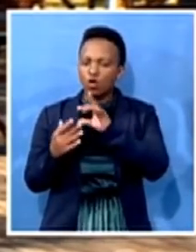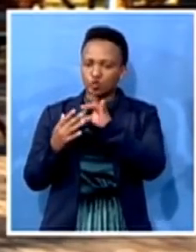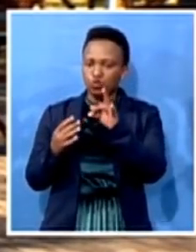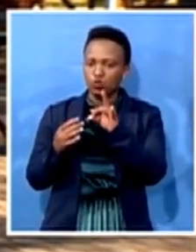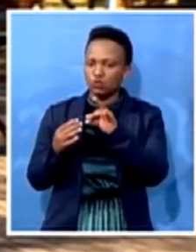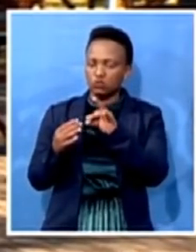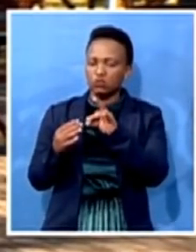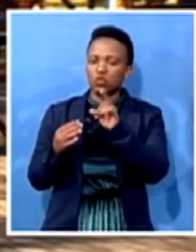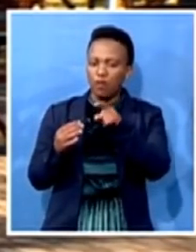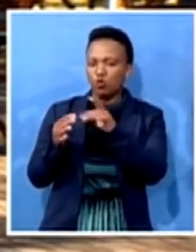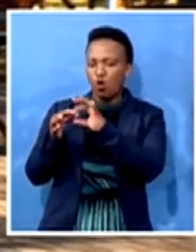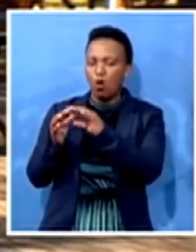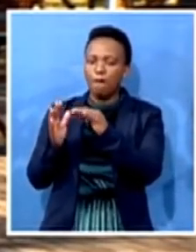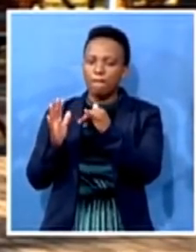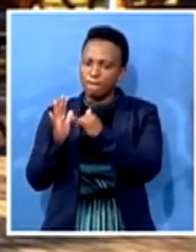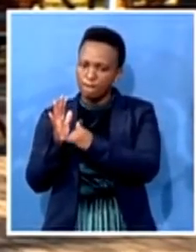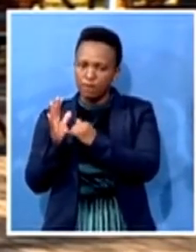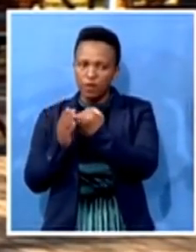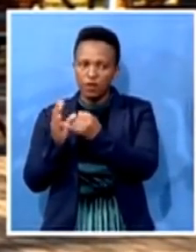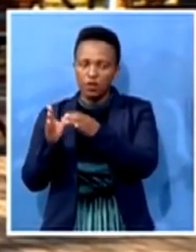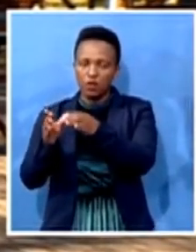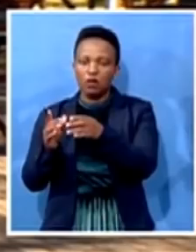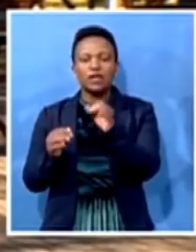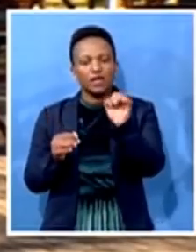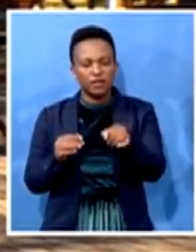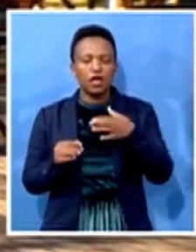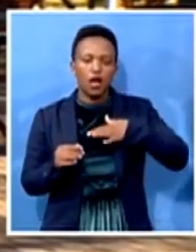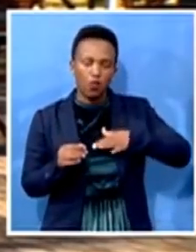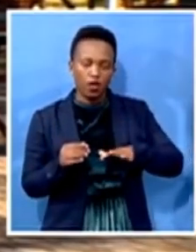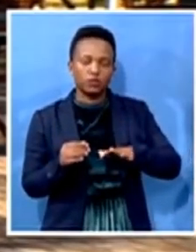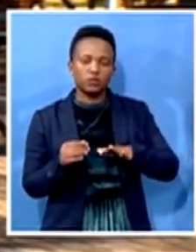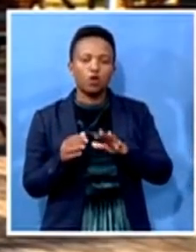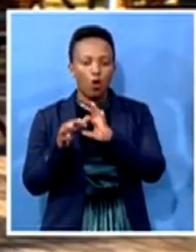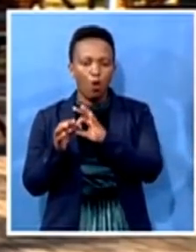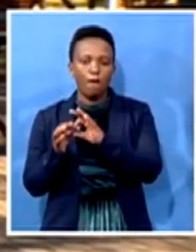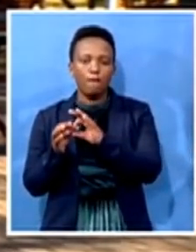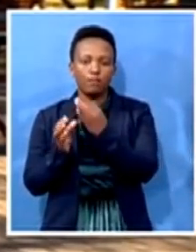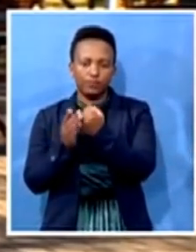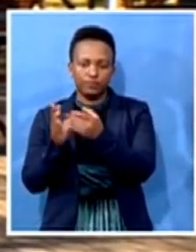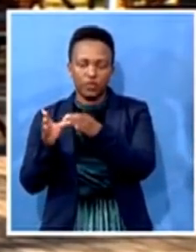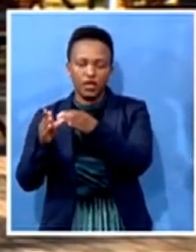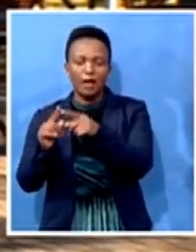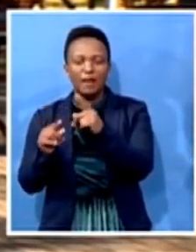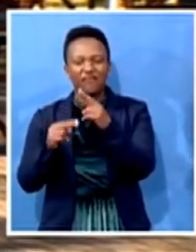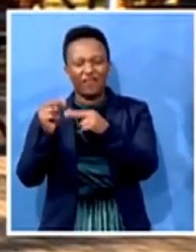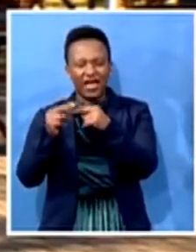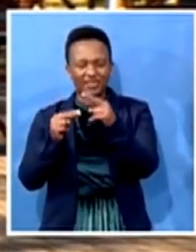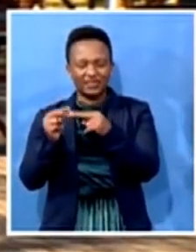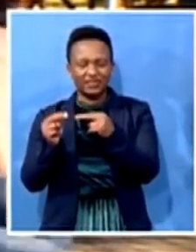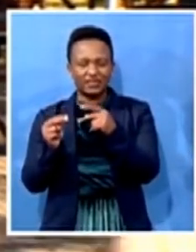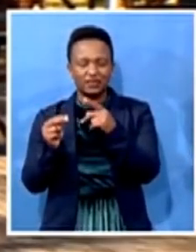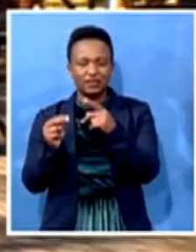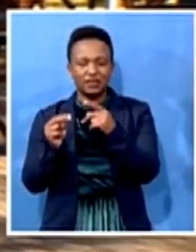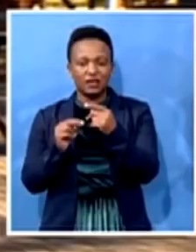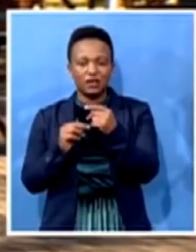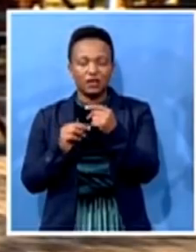we are staying in a small flat. We are 5. Actually, I didn't count my helper. My husband went